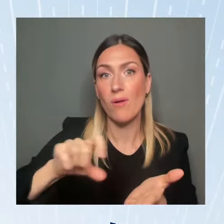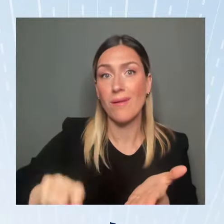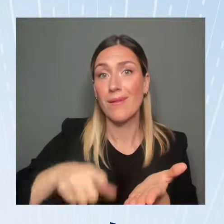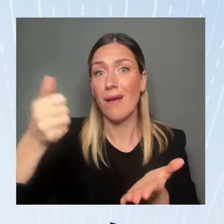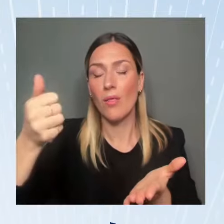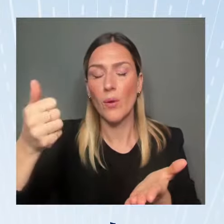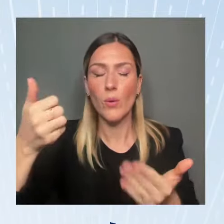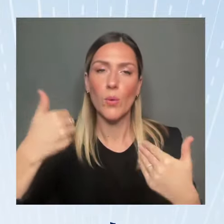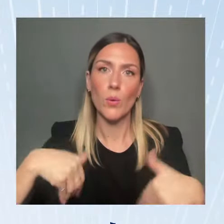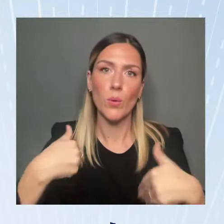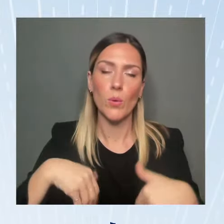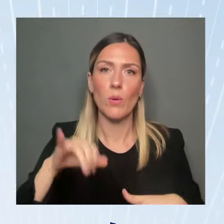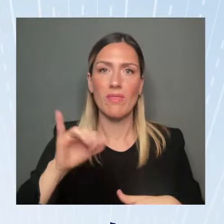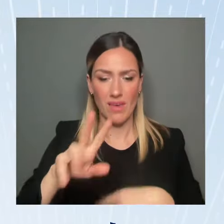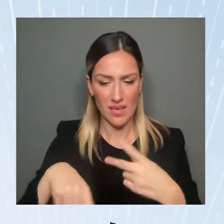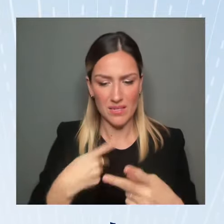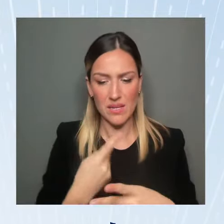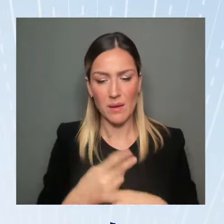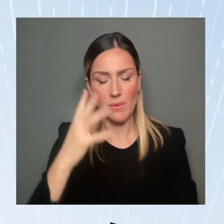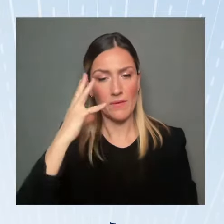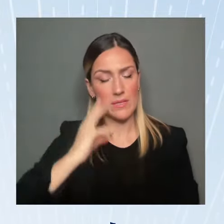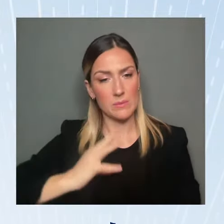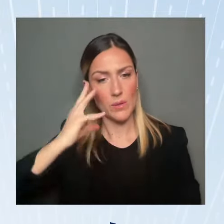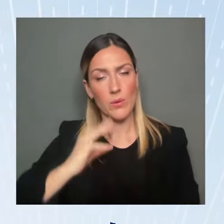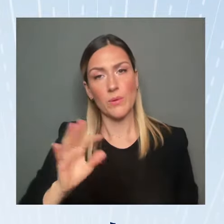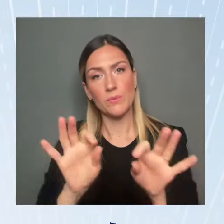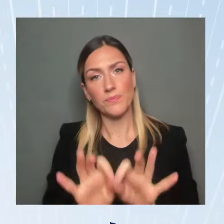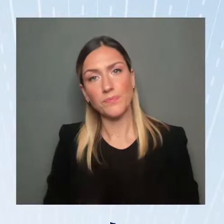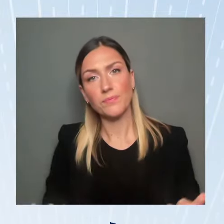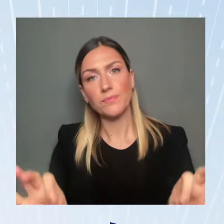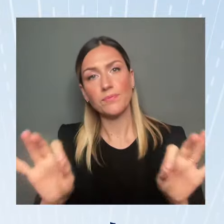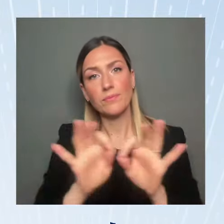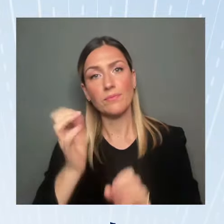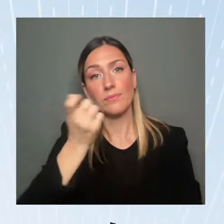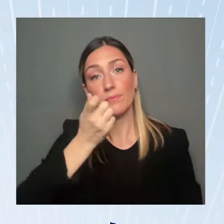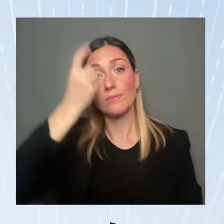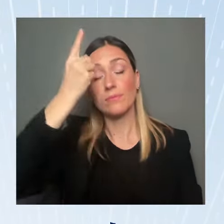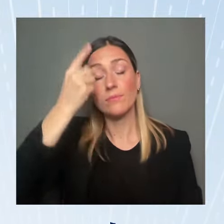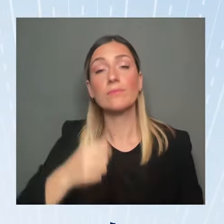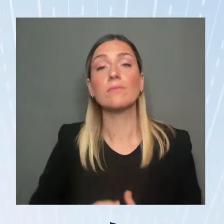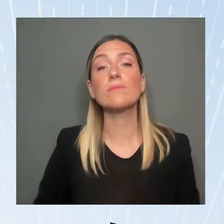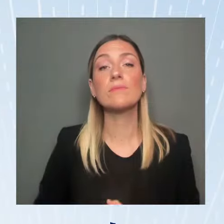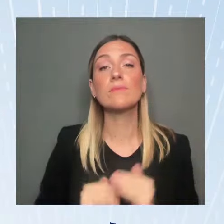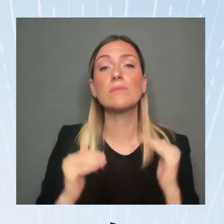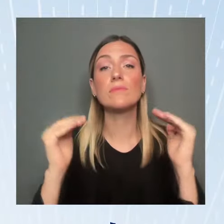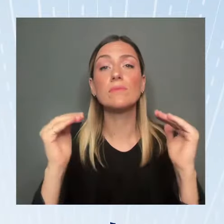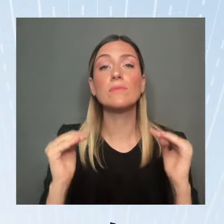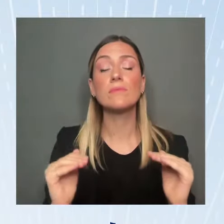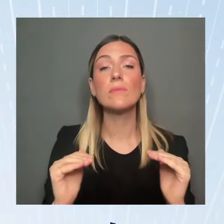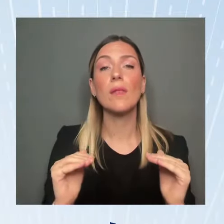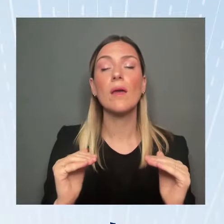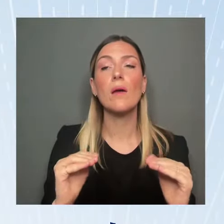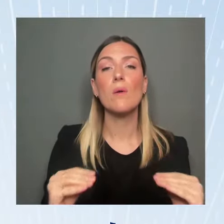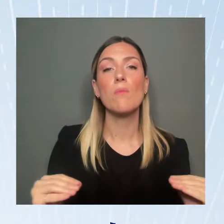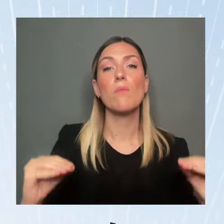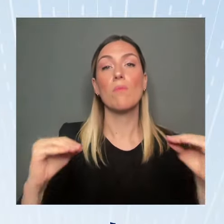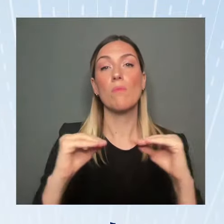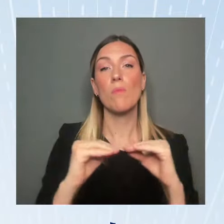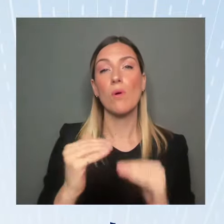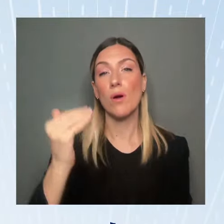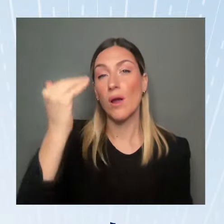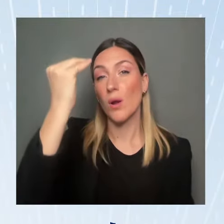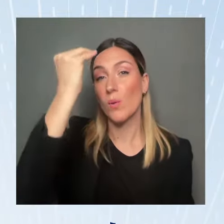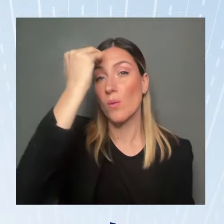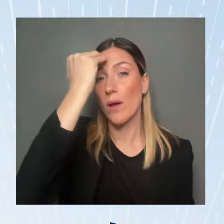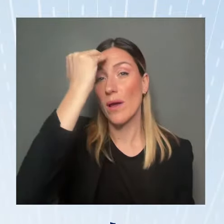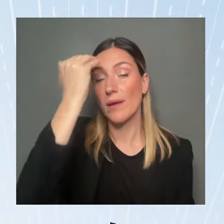that are so important to understand. The other thing has been the growing awareness, as I think many people in